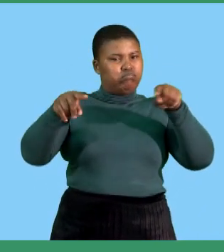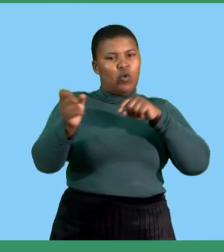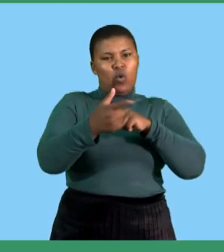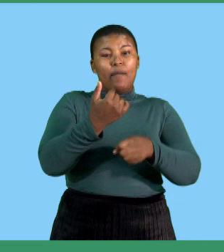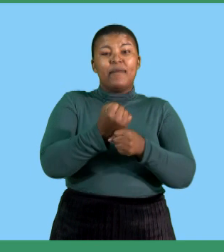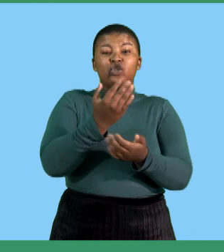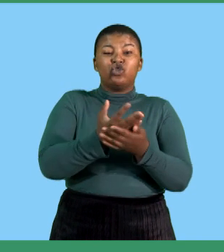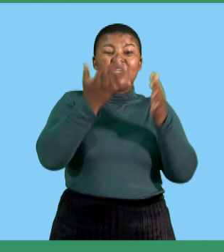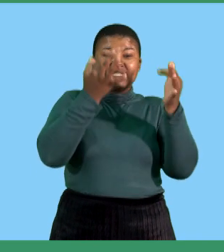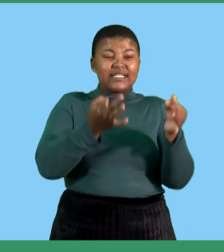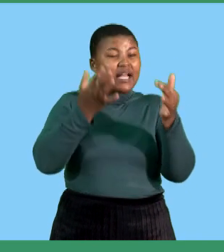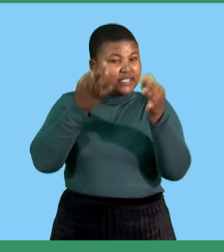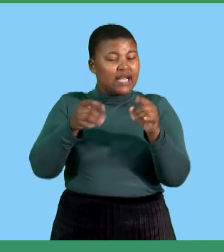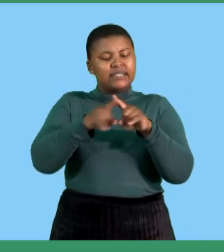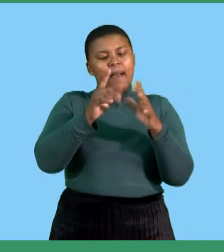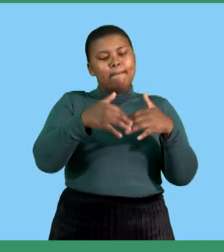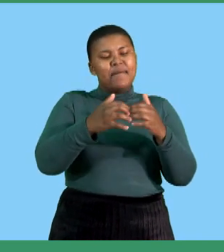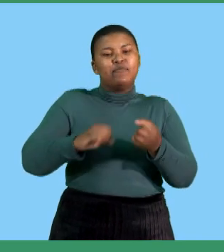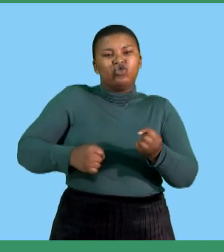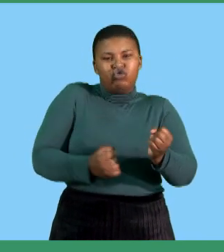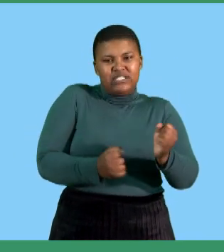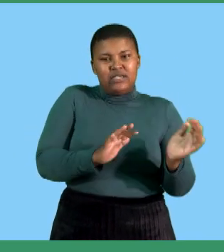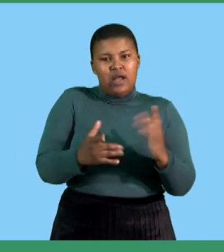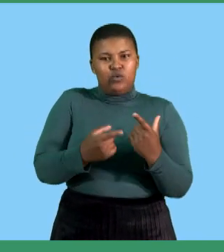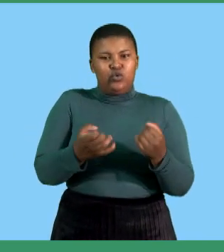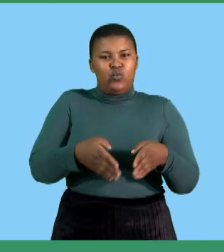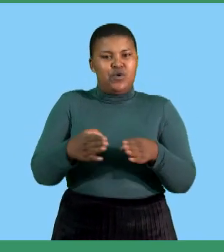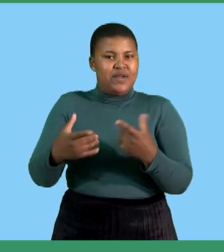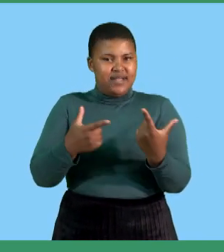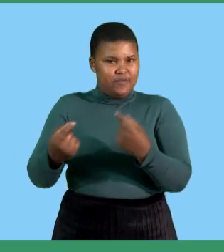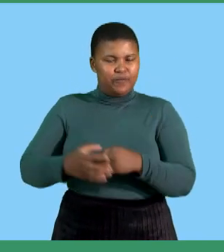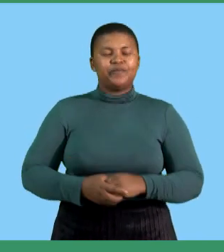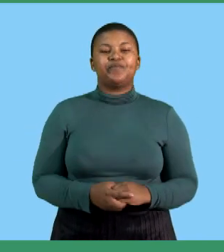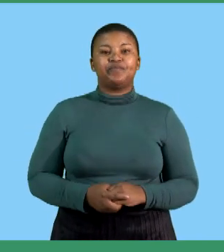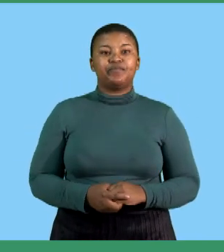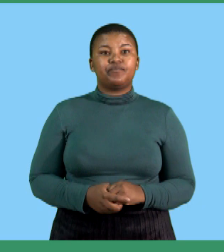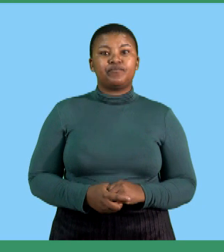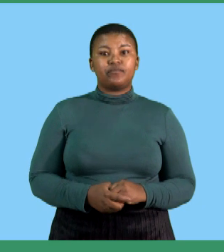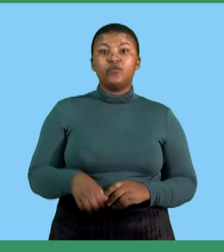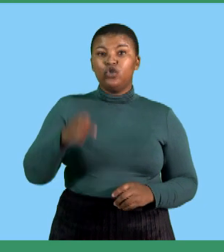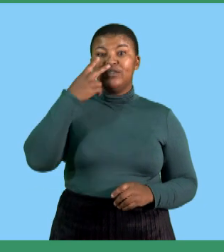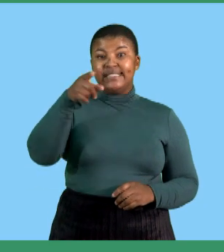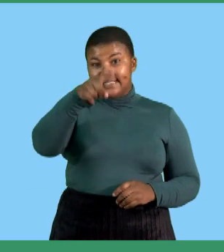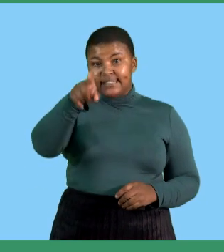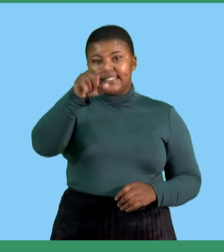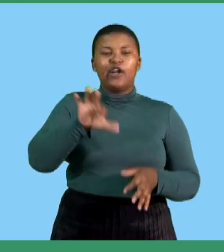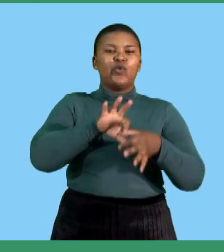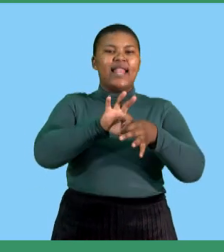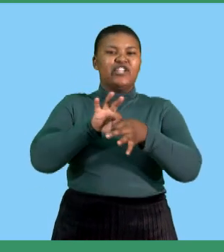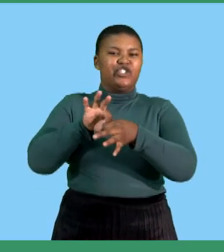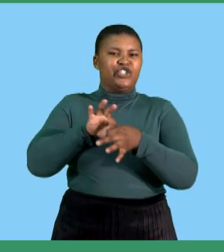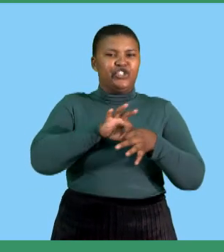departmental heads to make decisions and develop strategies for the business. So here we can see what the relationship